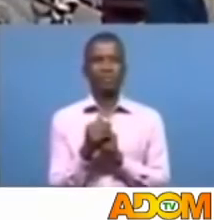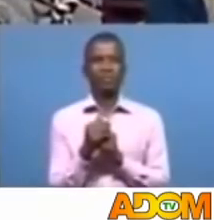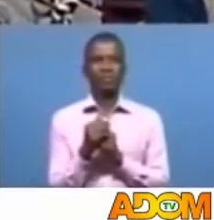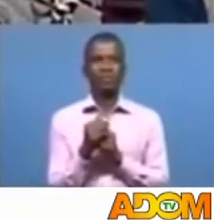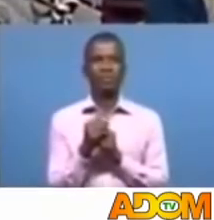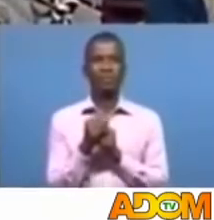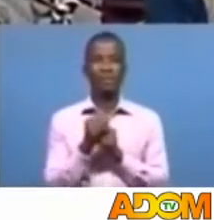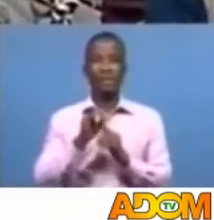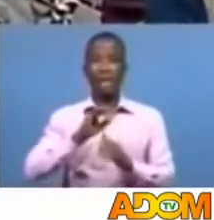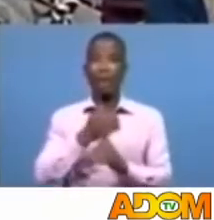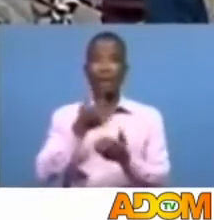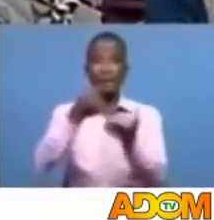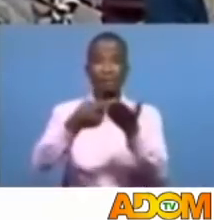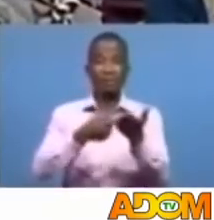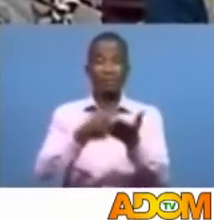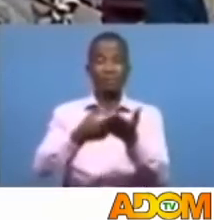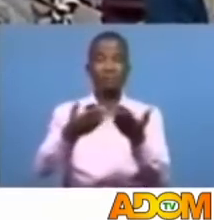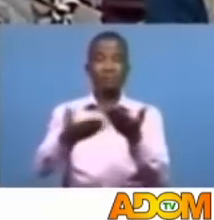is simply